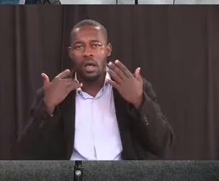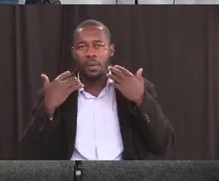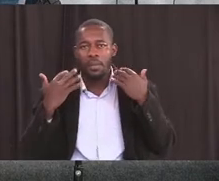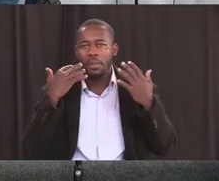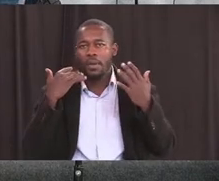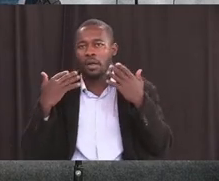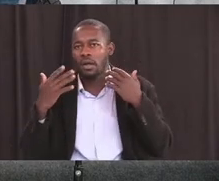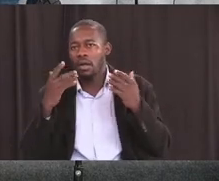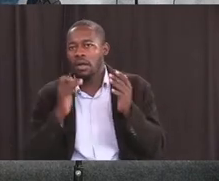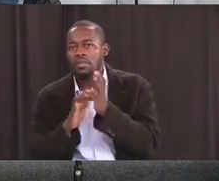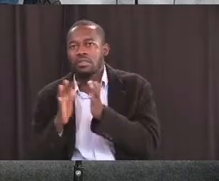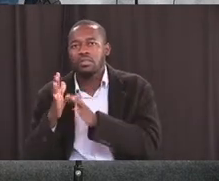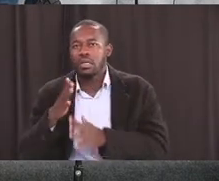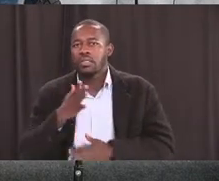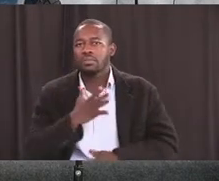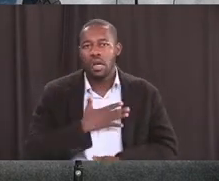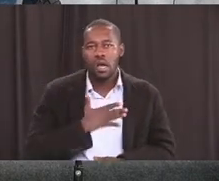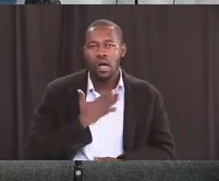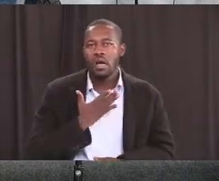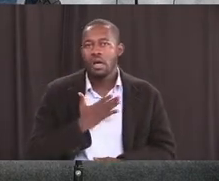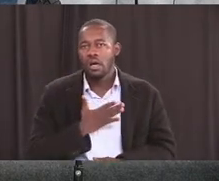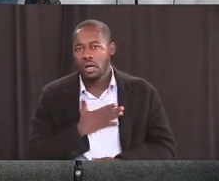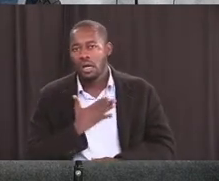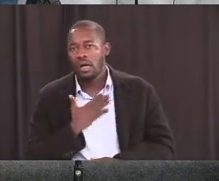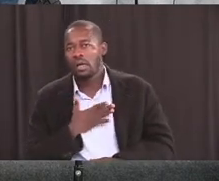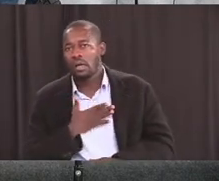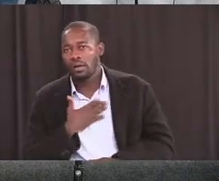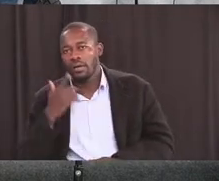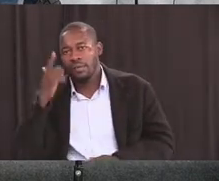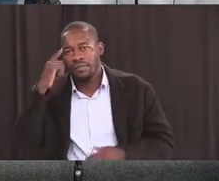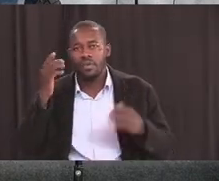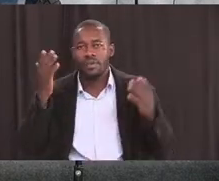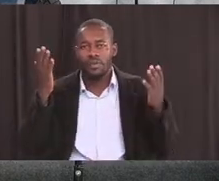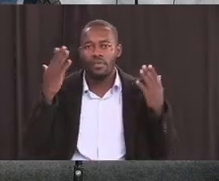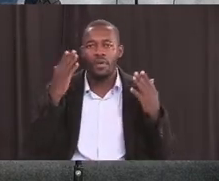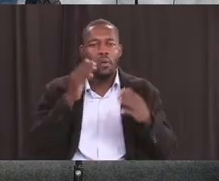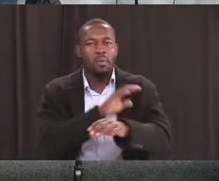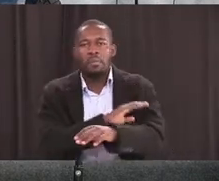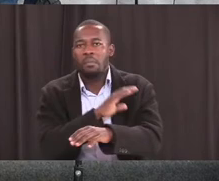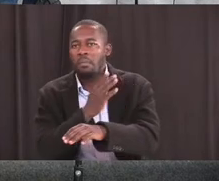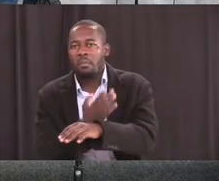commands my destiny. No power of